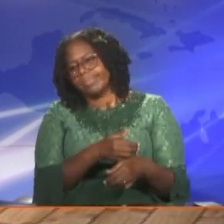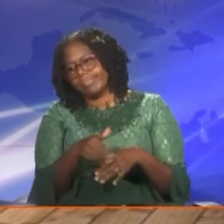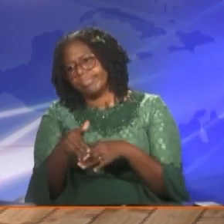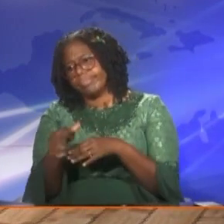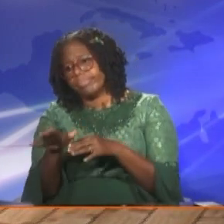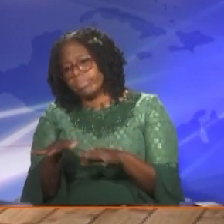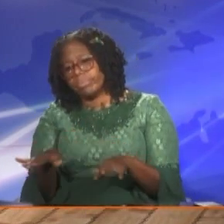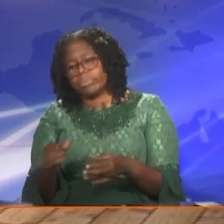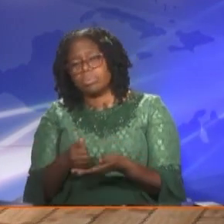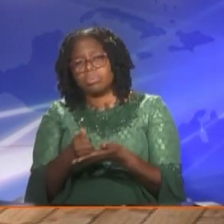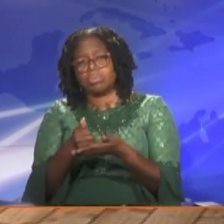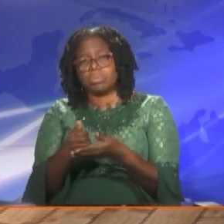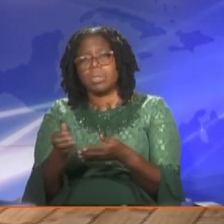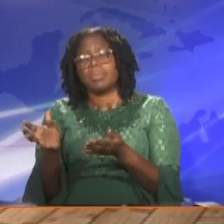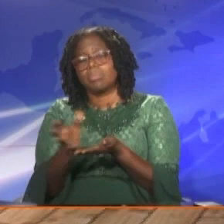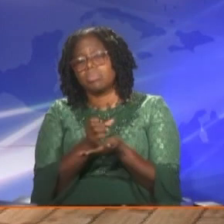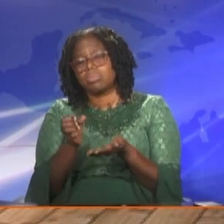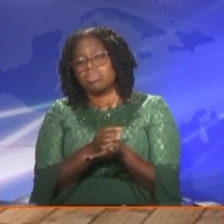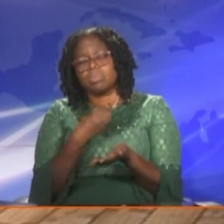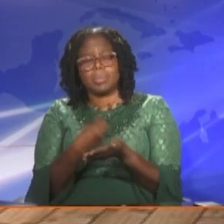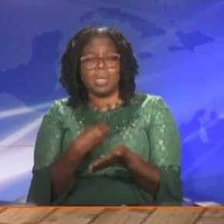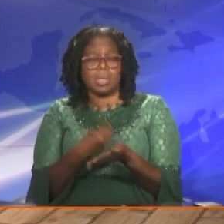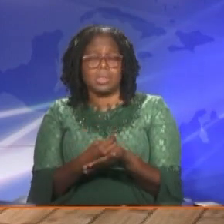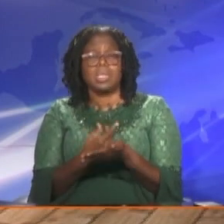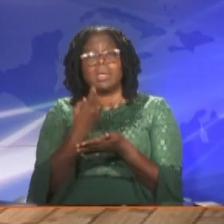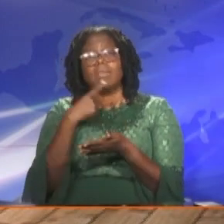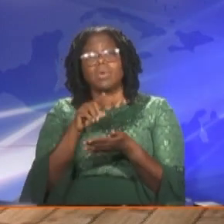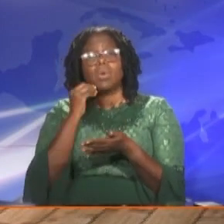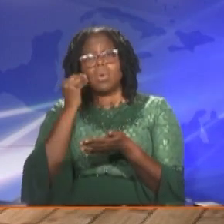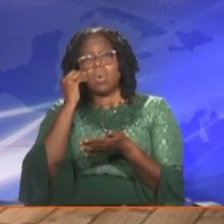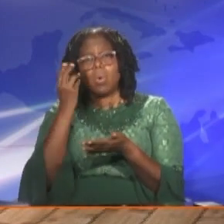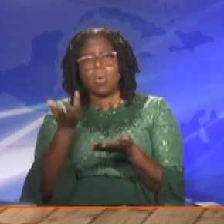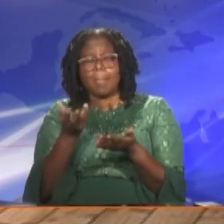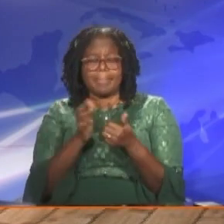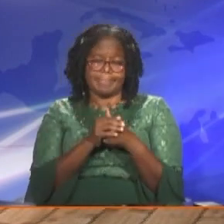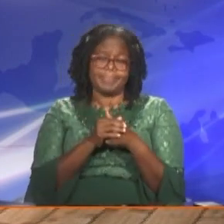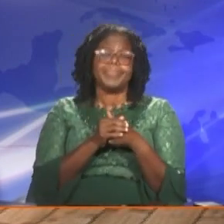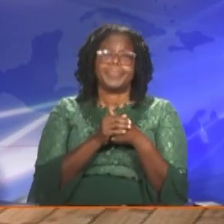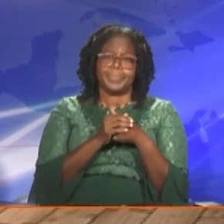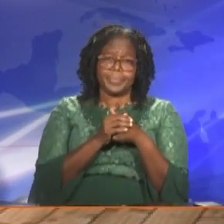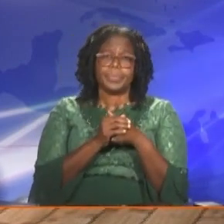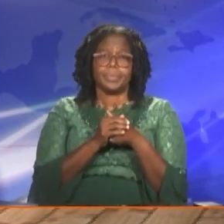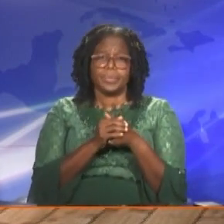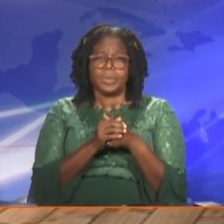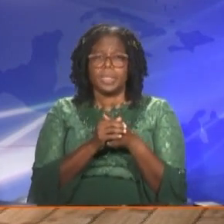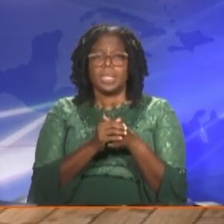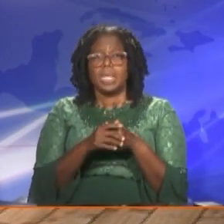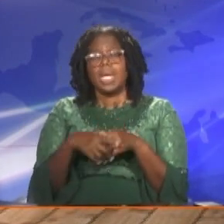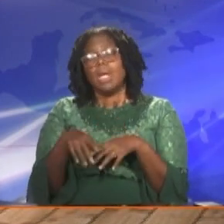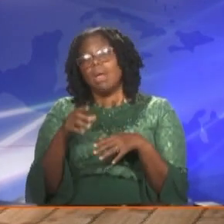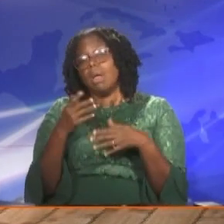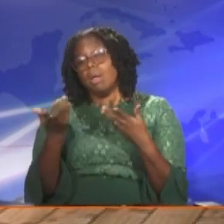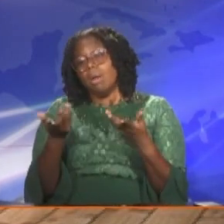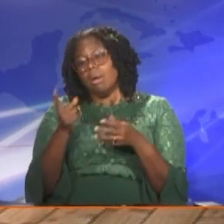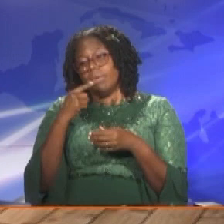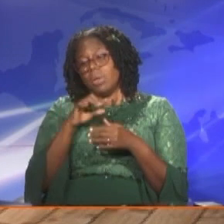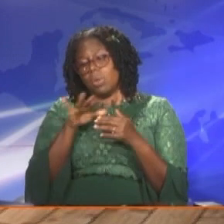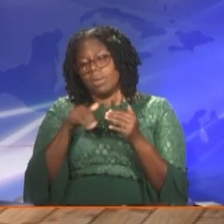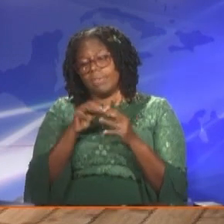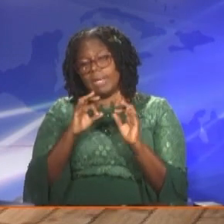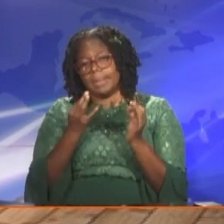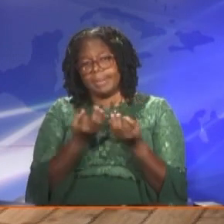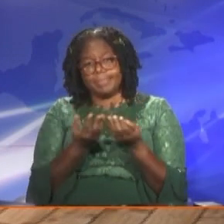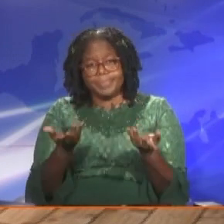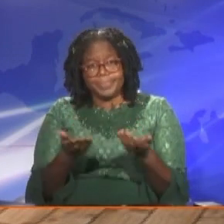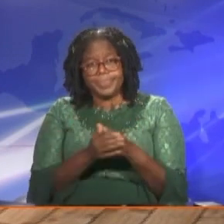to bring income into the home for the sake of the other siblings or for the family. So we